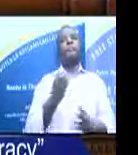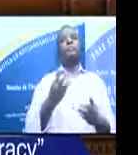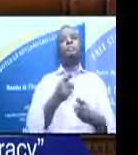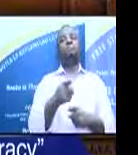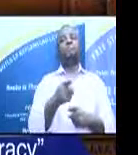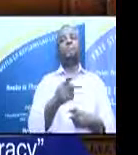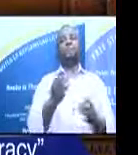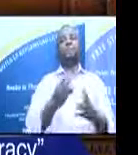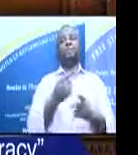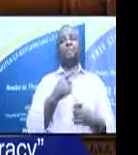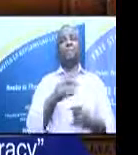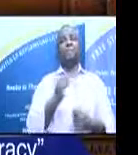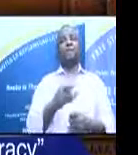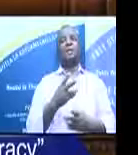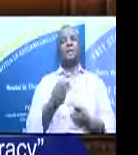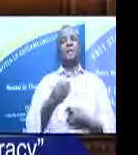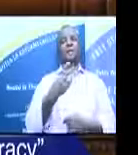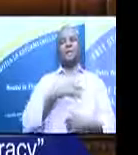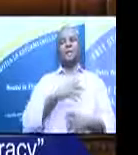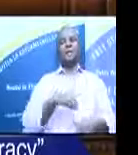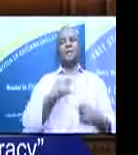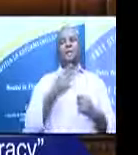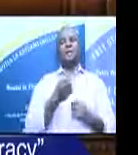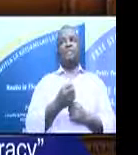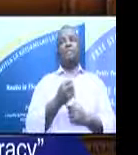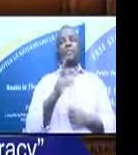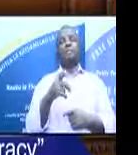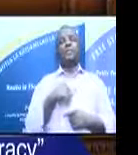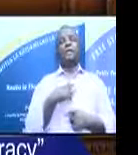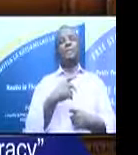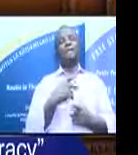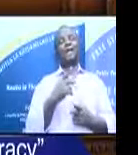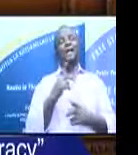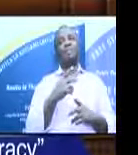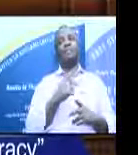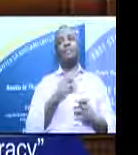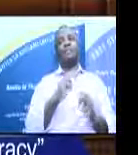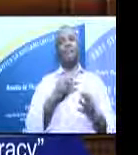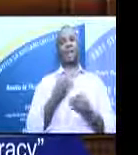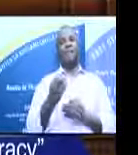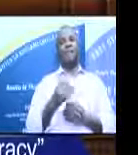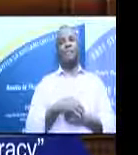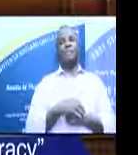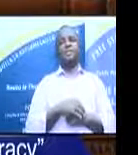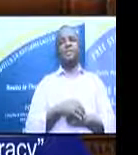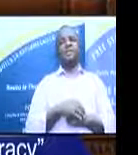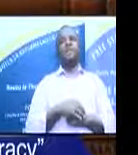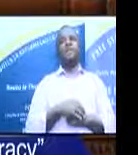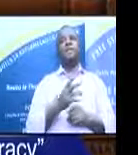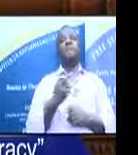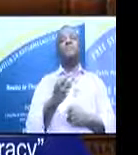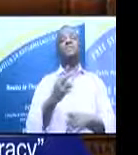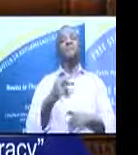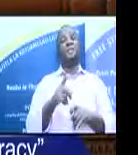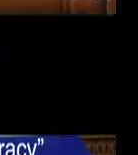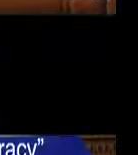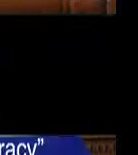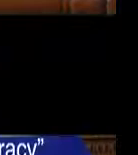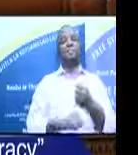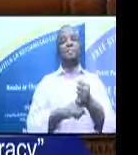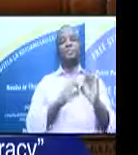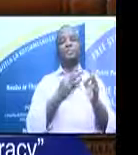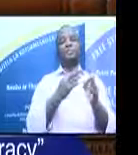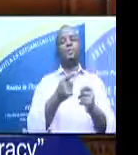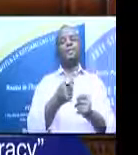robots. They also have personal lives to maintain. They have families, and not being able to support them